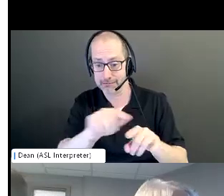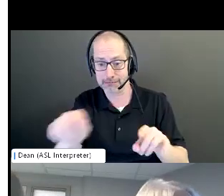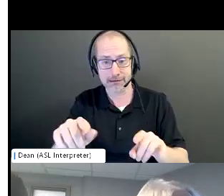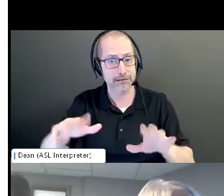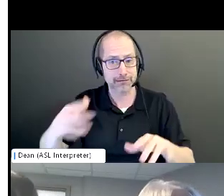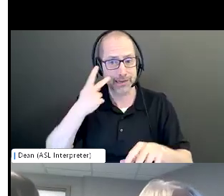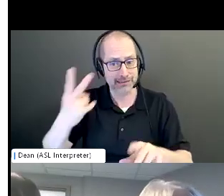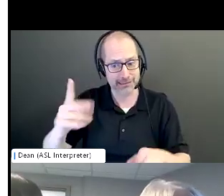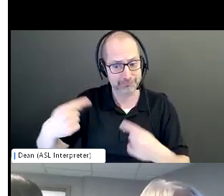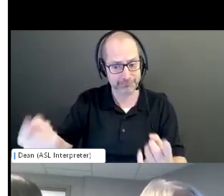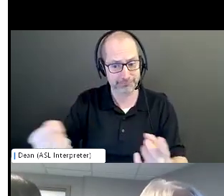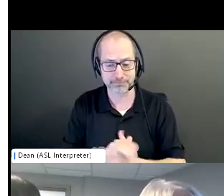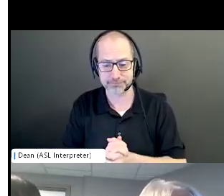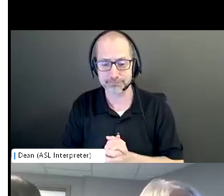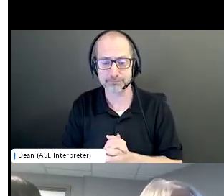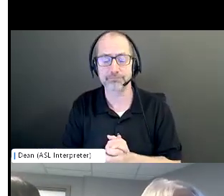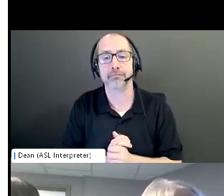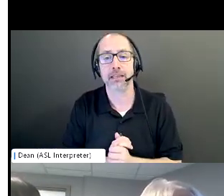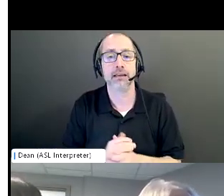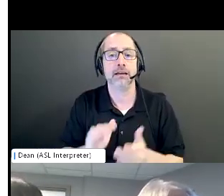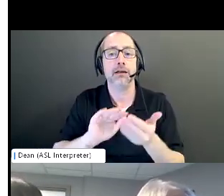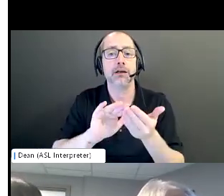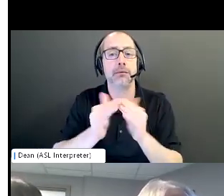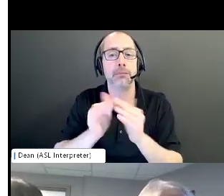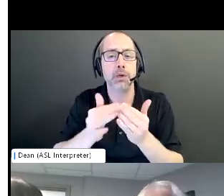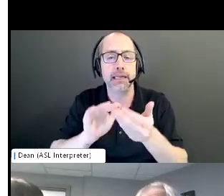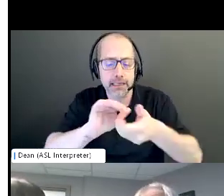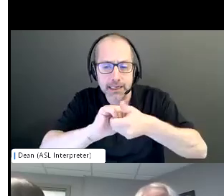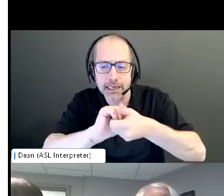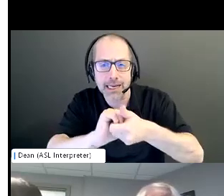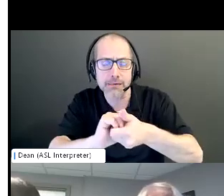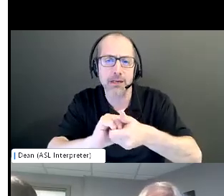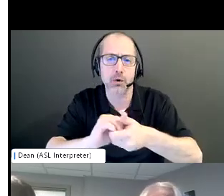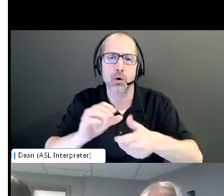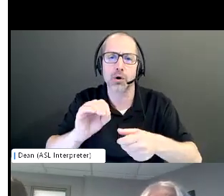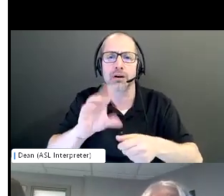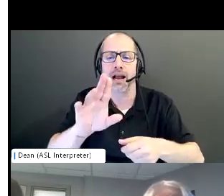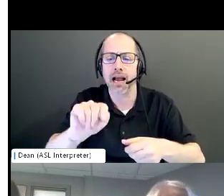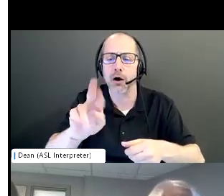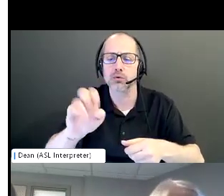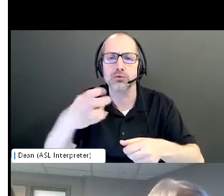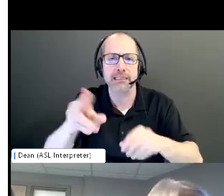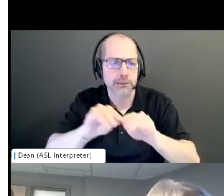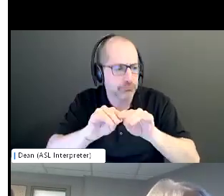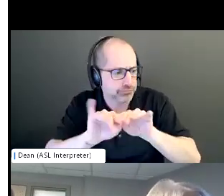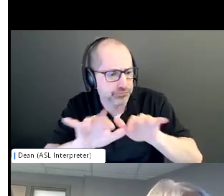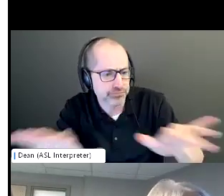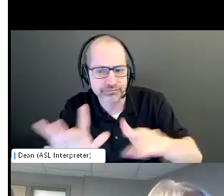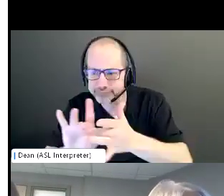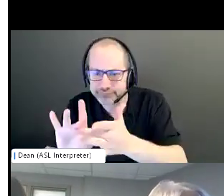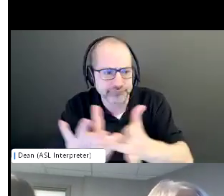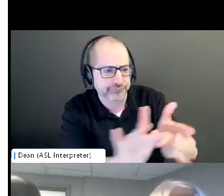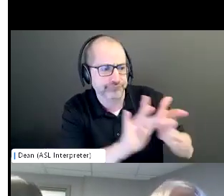while. Anyway, community engagement and outreach and engagement is part of our programs here at Seniors